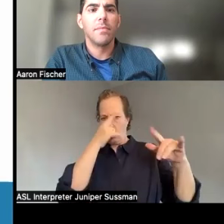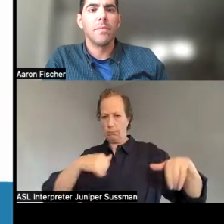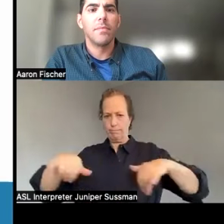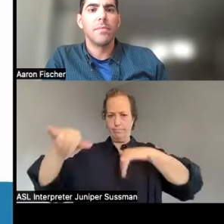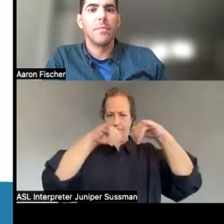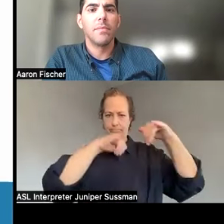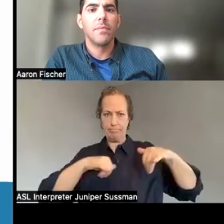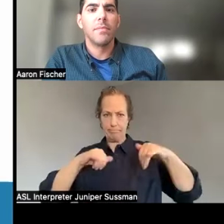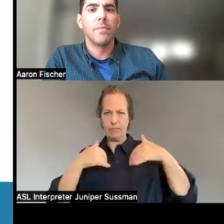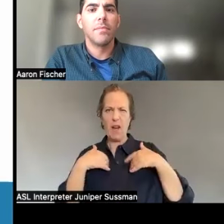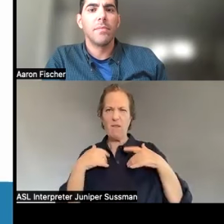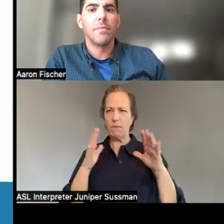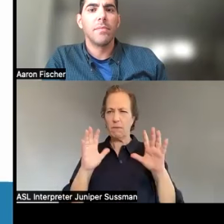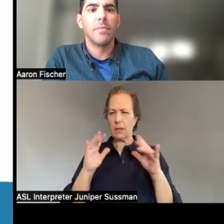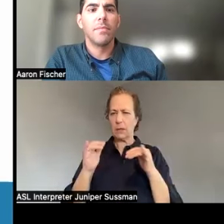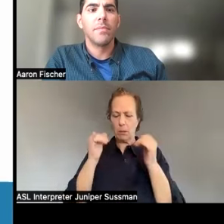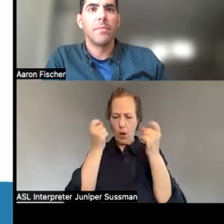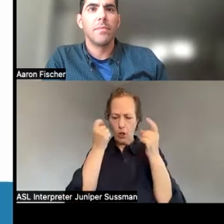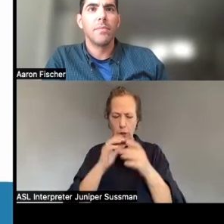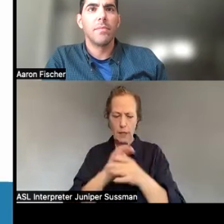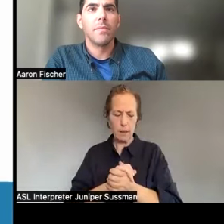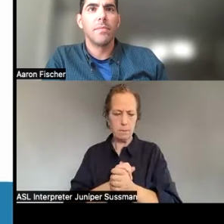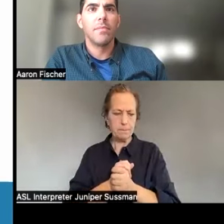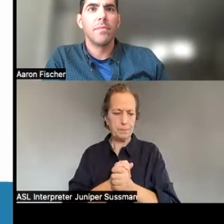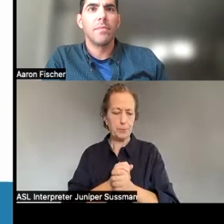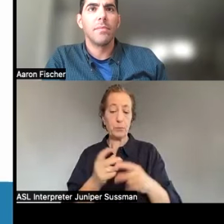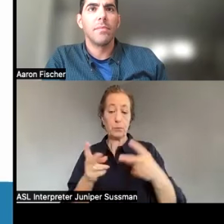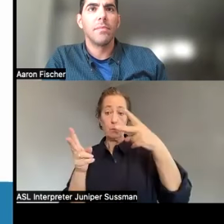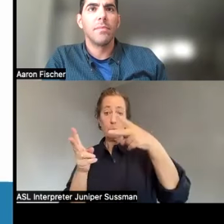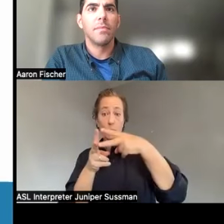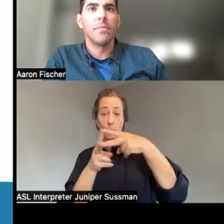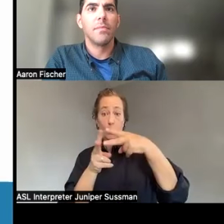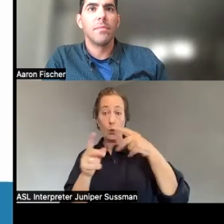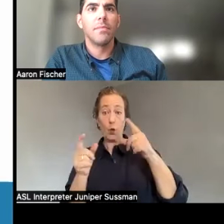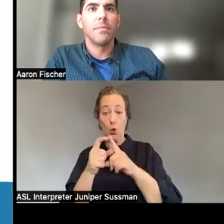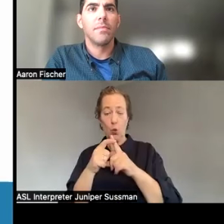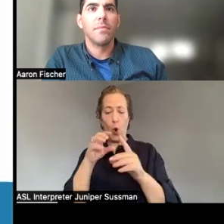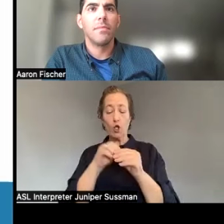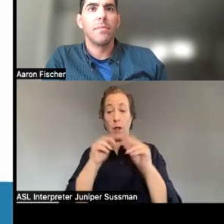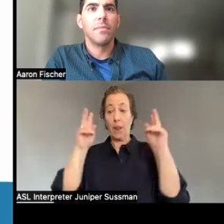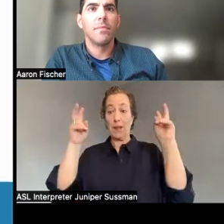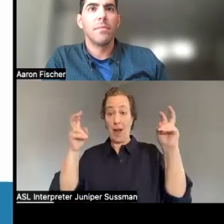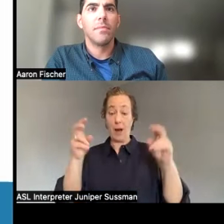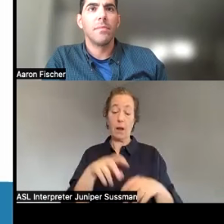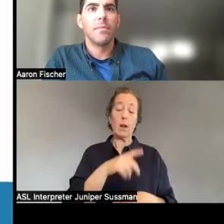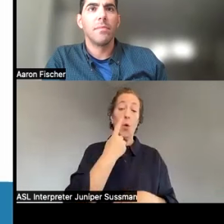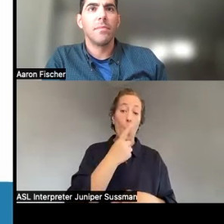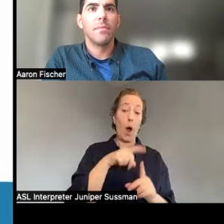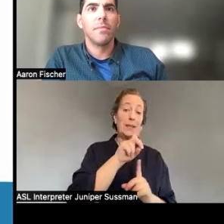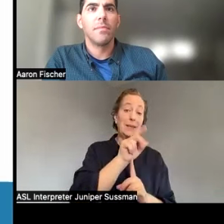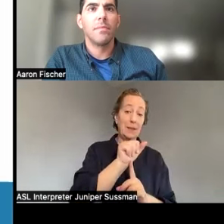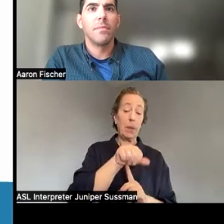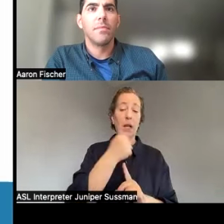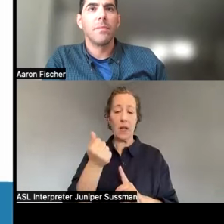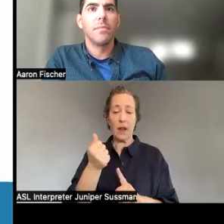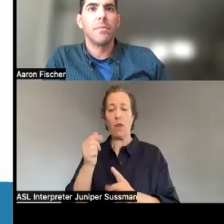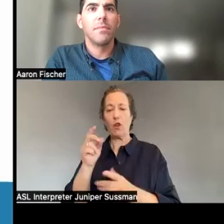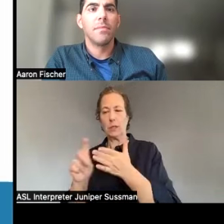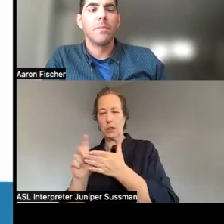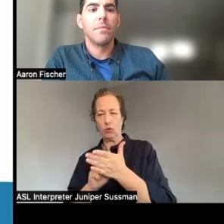same understanding before we jump in. And they are two of the words that are in the title of this series, disability and discrimination.